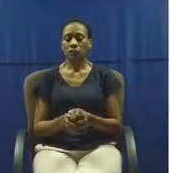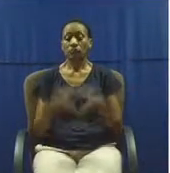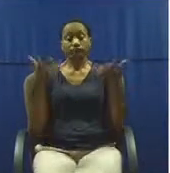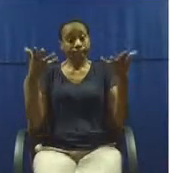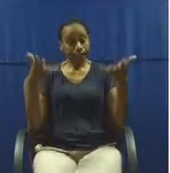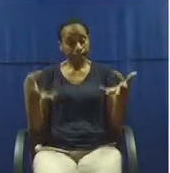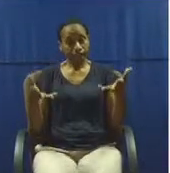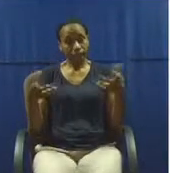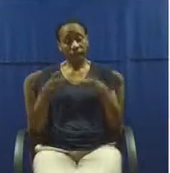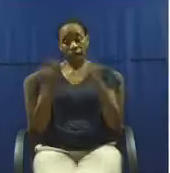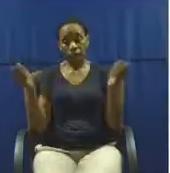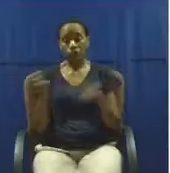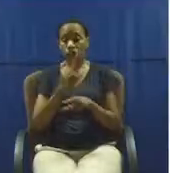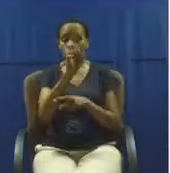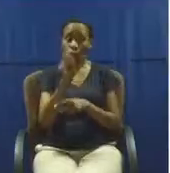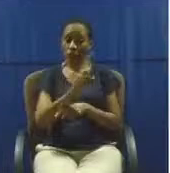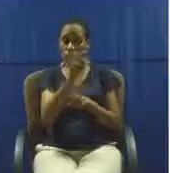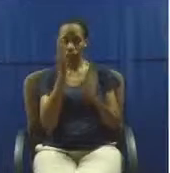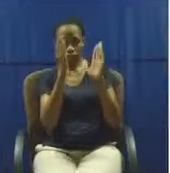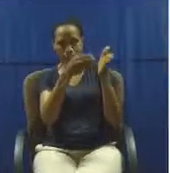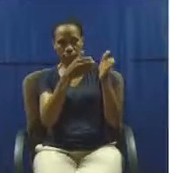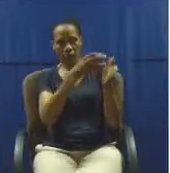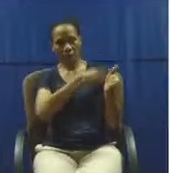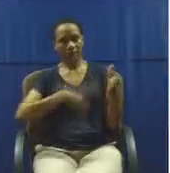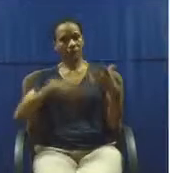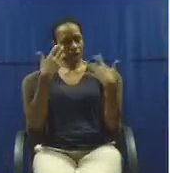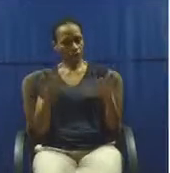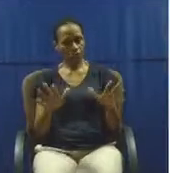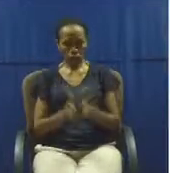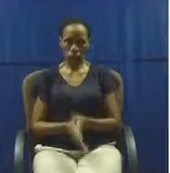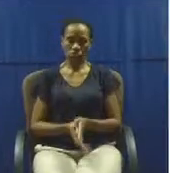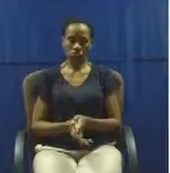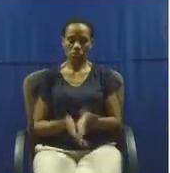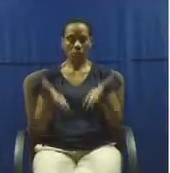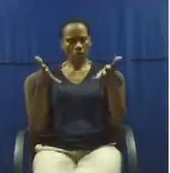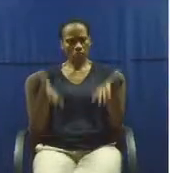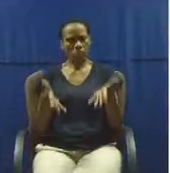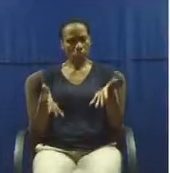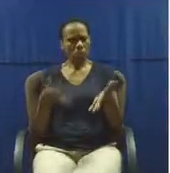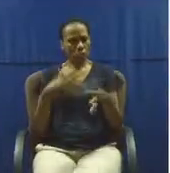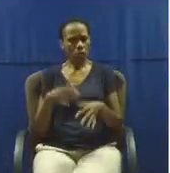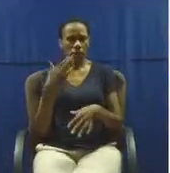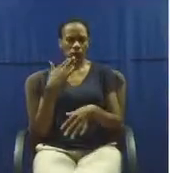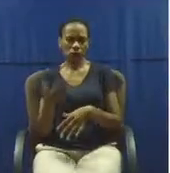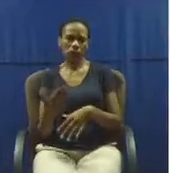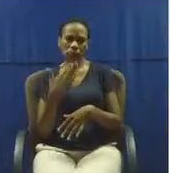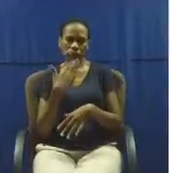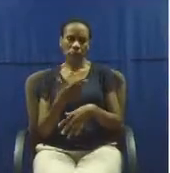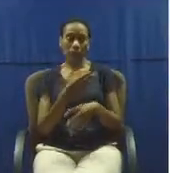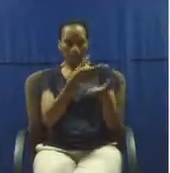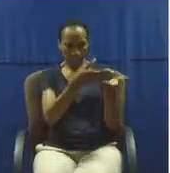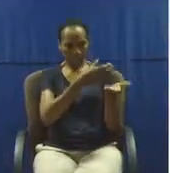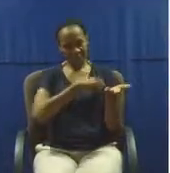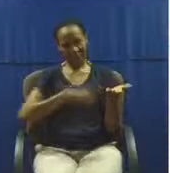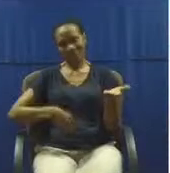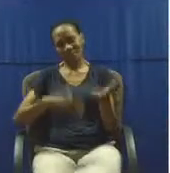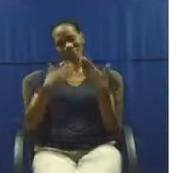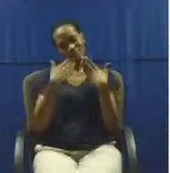That concludes the questions to the President. I thank the